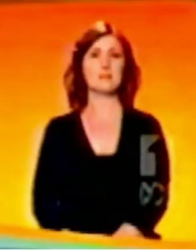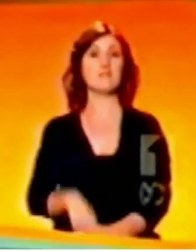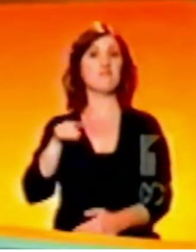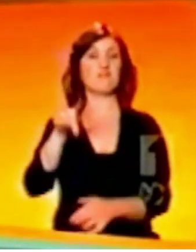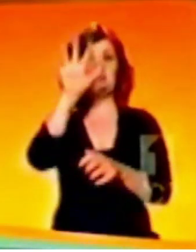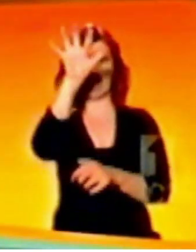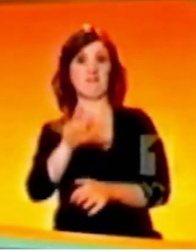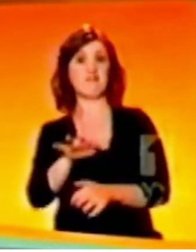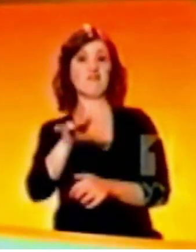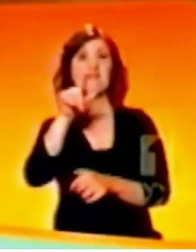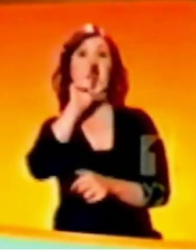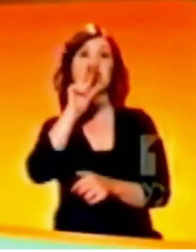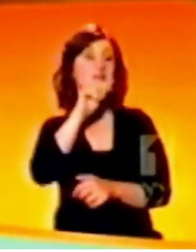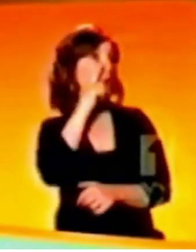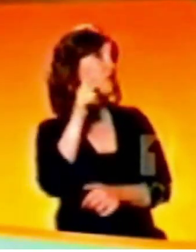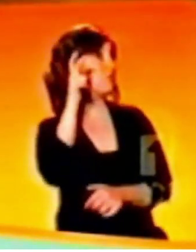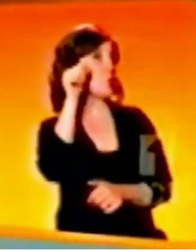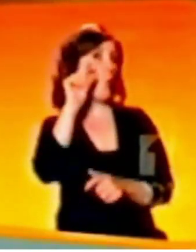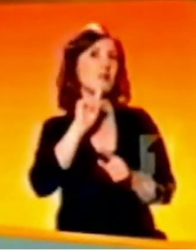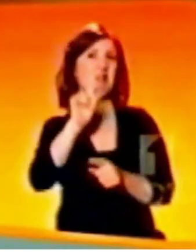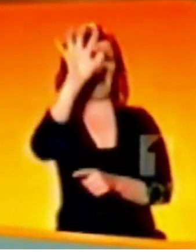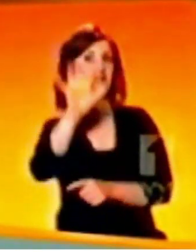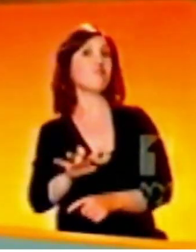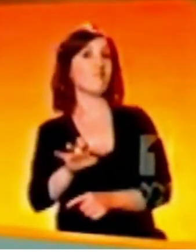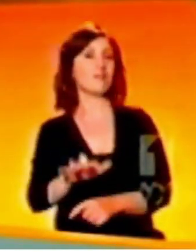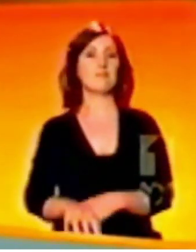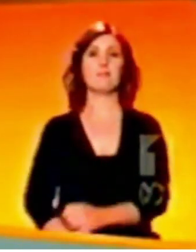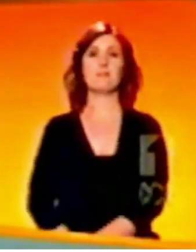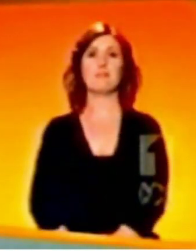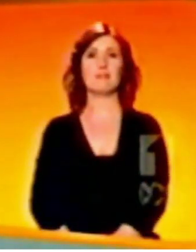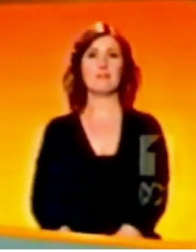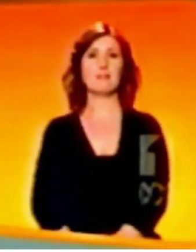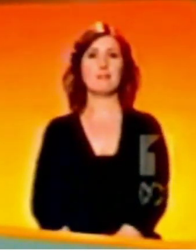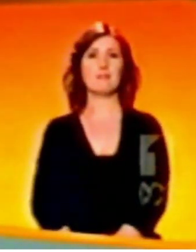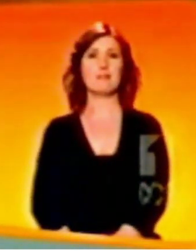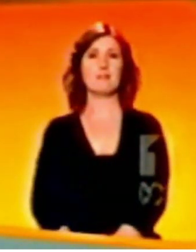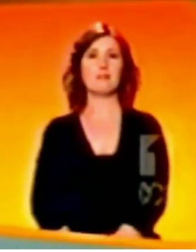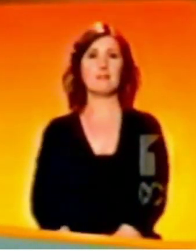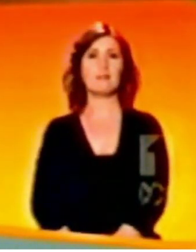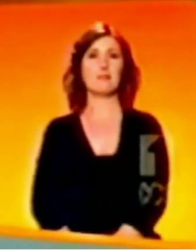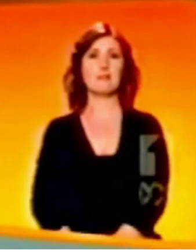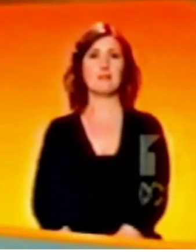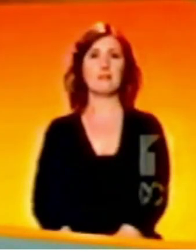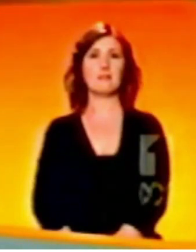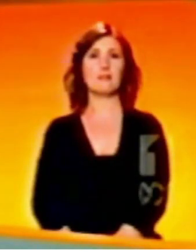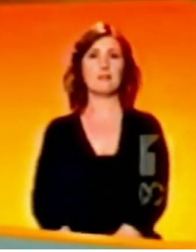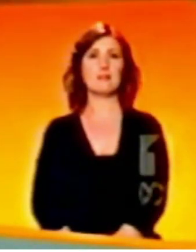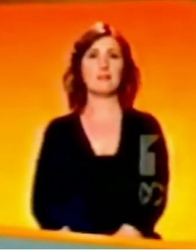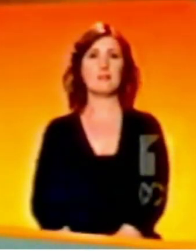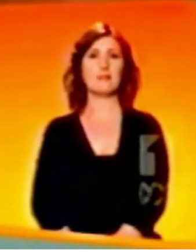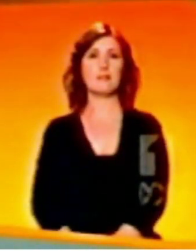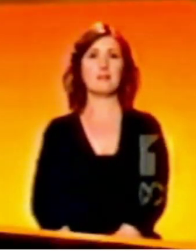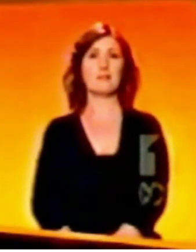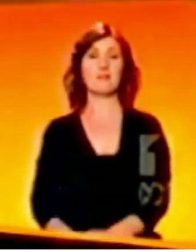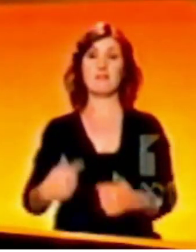With the screen reader, you know exactly what's on your computer screen. When you move your cursor over words as synthetic voice reads them out to